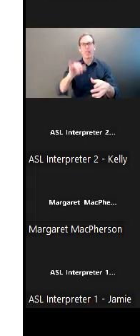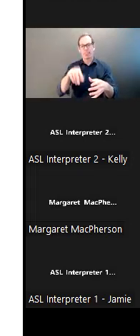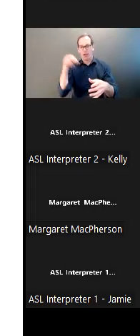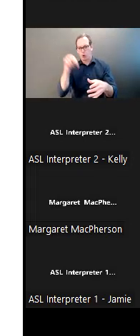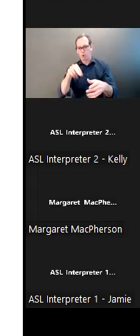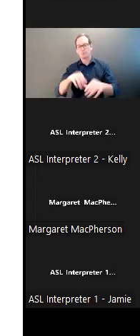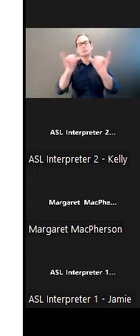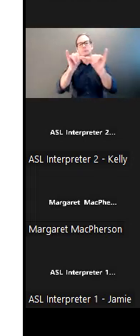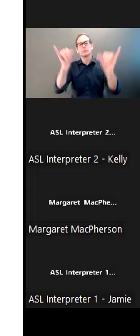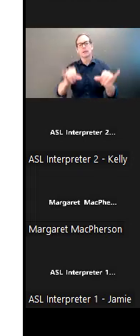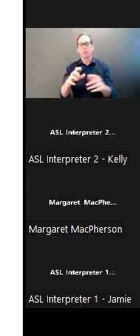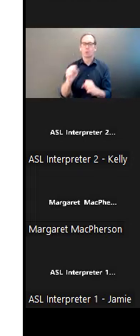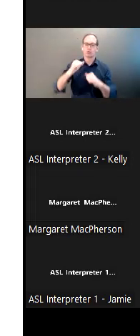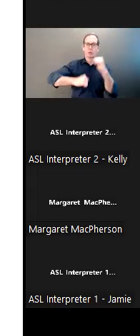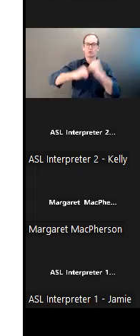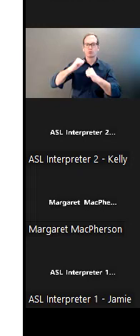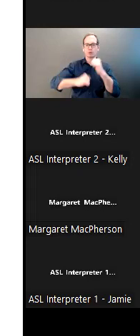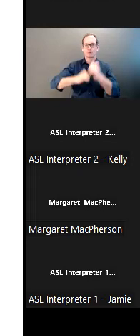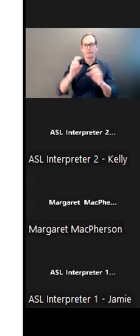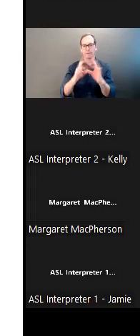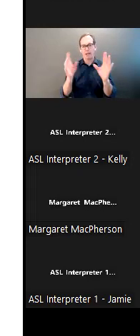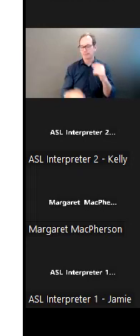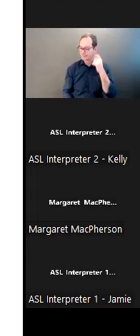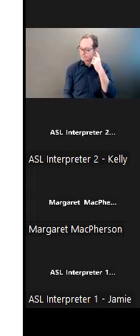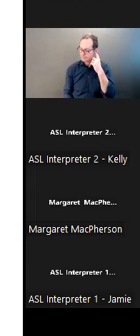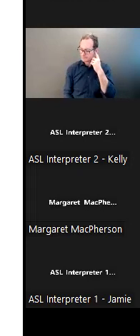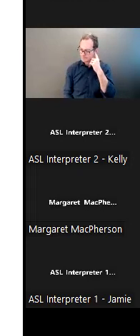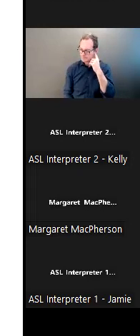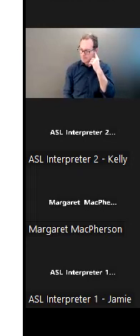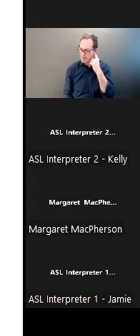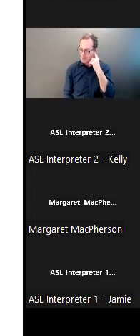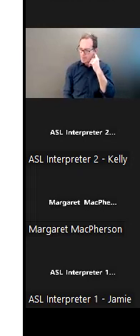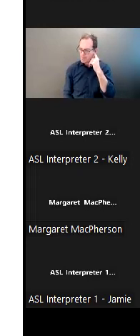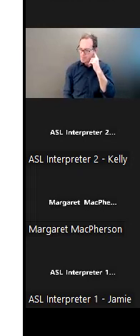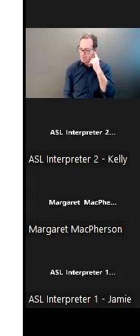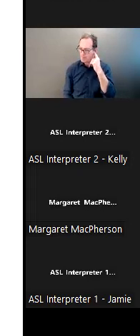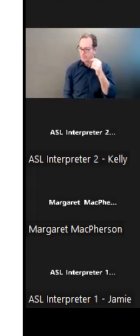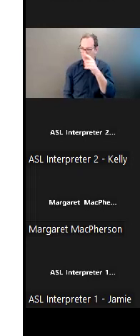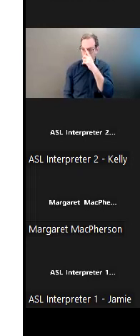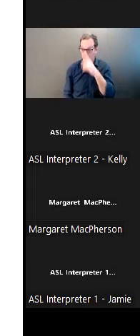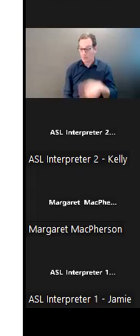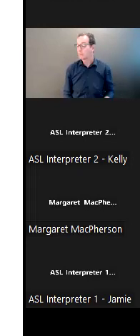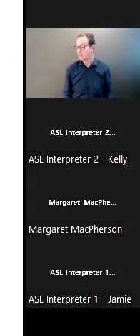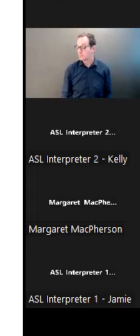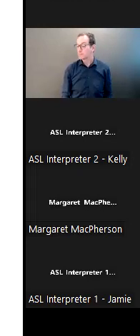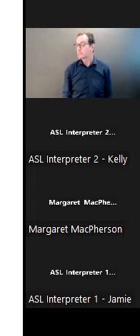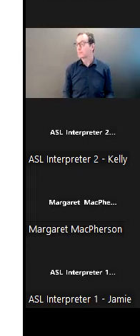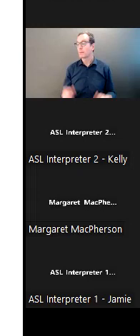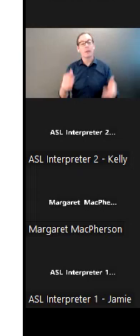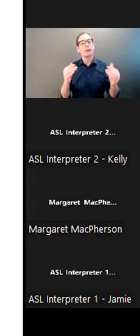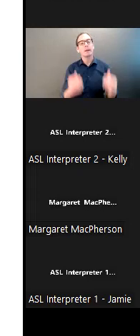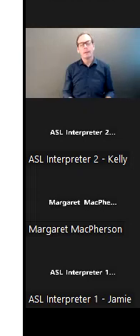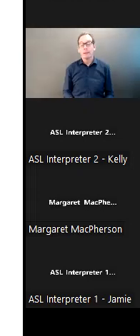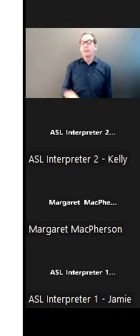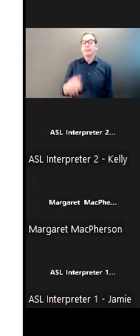violence. The other thing we bring forward, and this is a bit of an evolution that we've tried to make in the concept of TVIC,